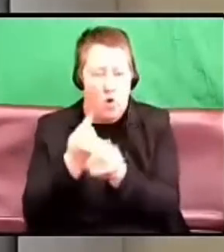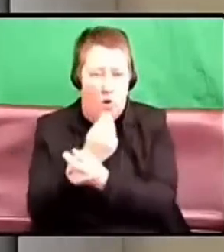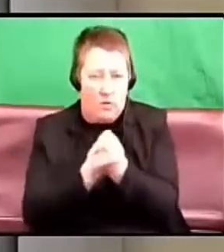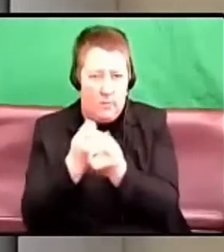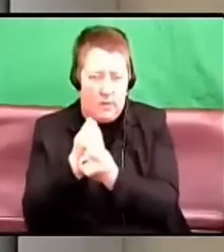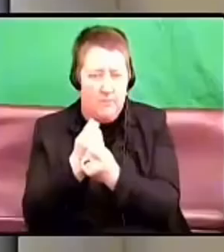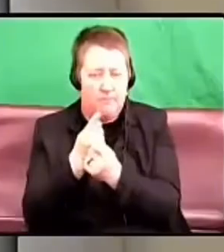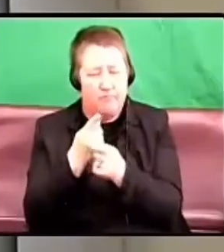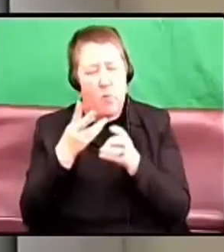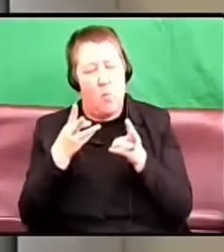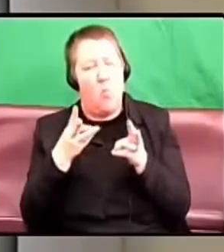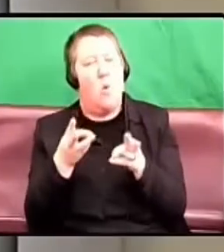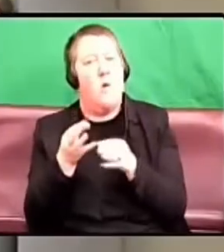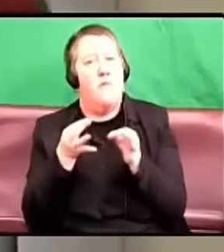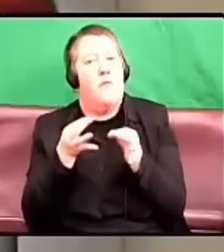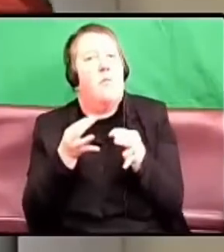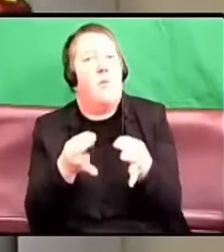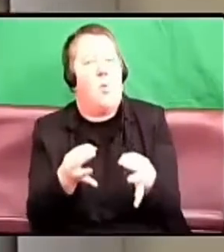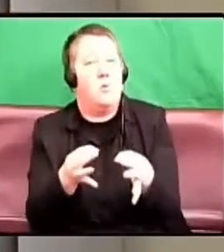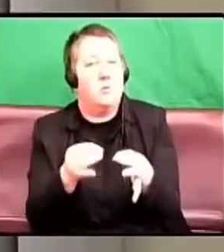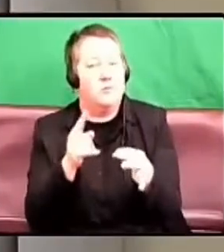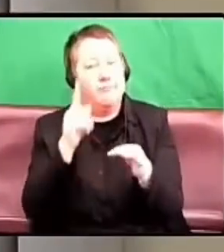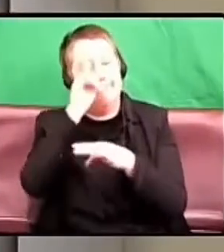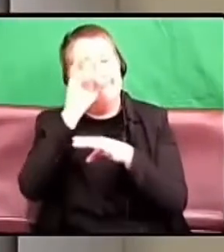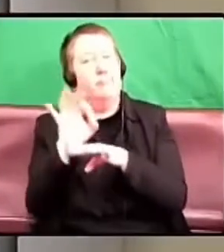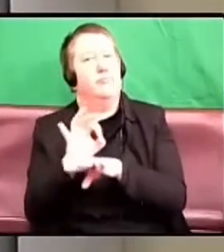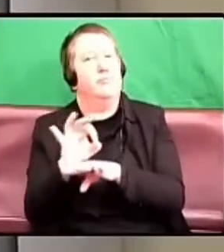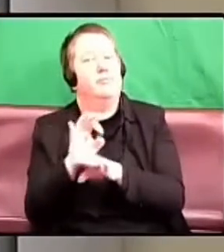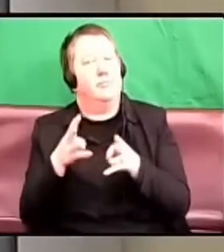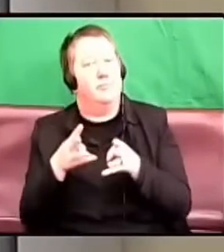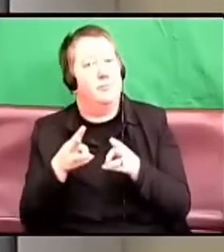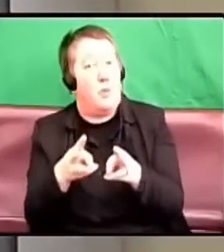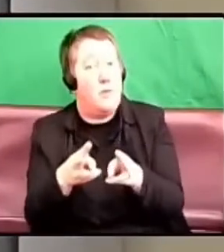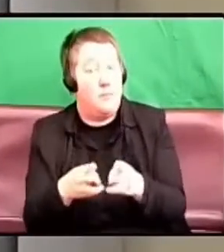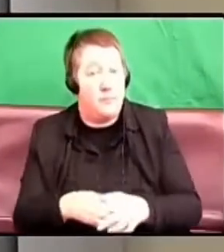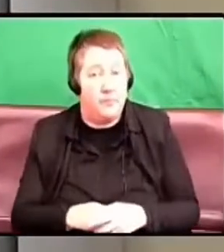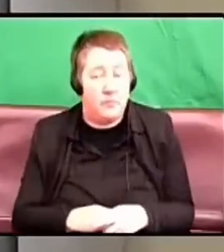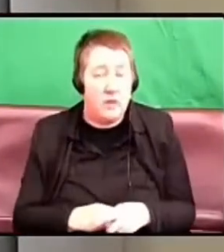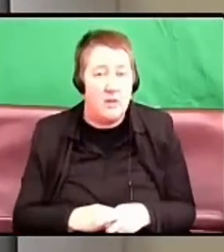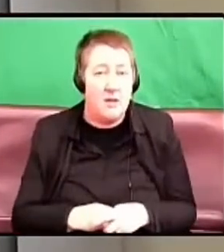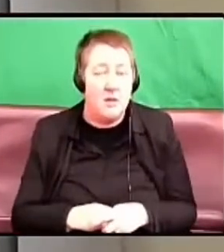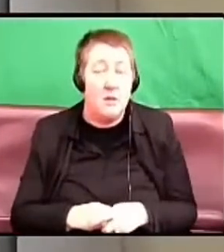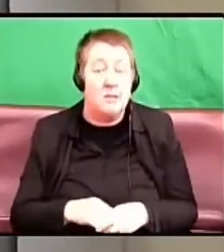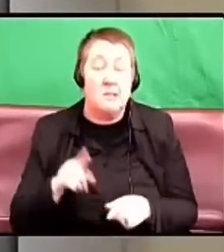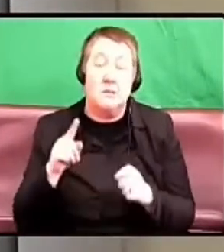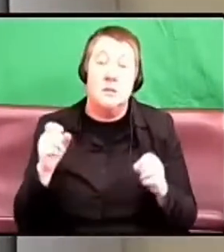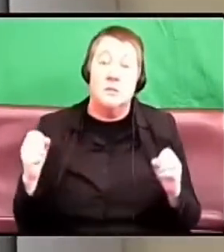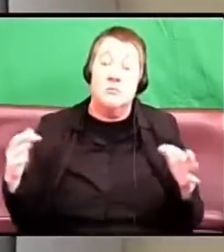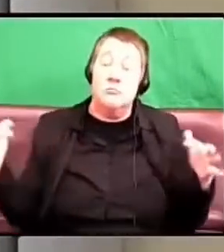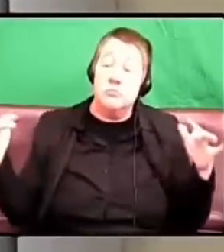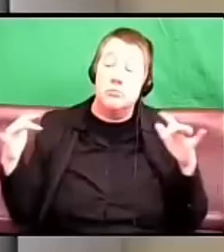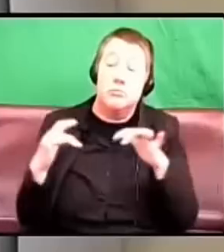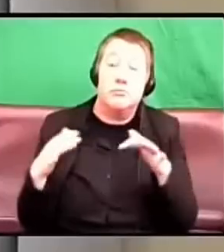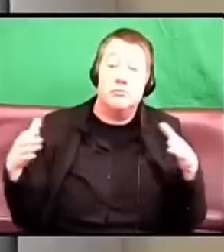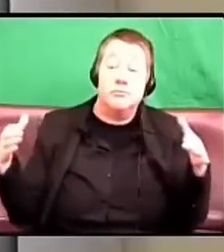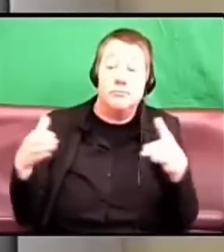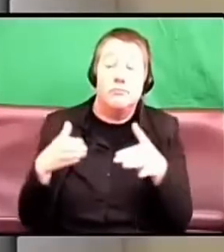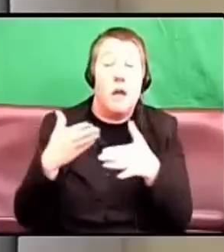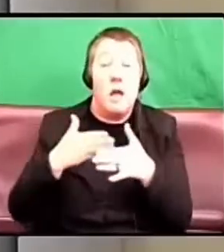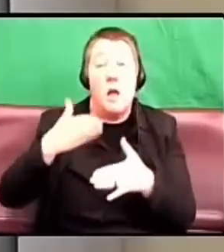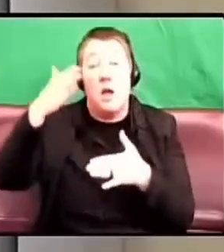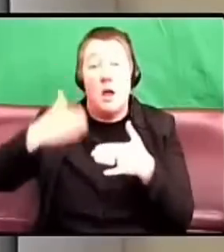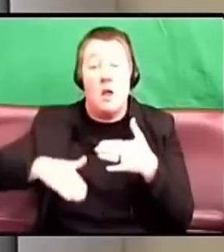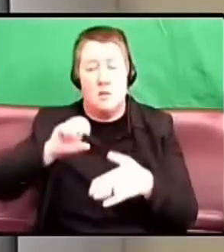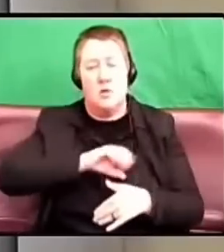a way forward for it. And at the end of that summit, South Africa was one of the